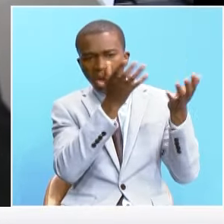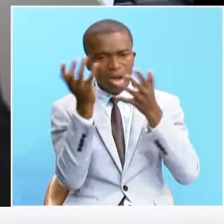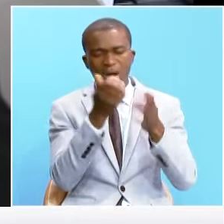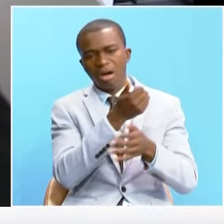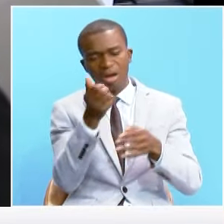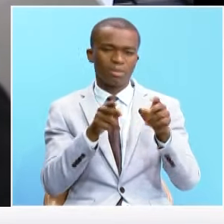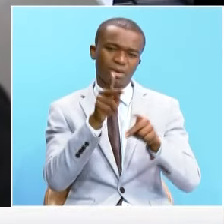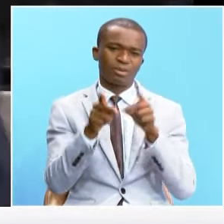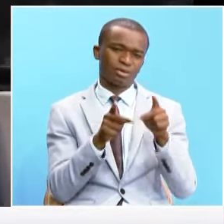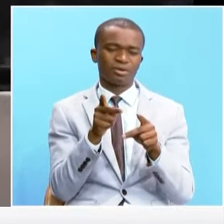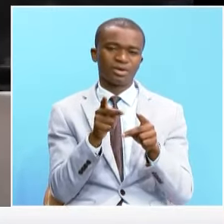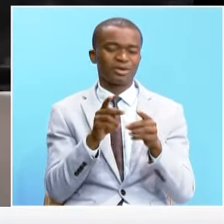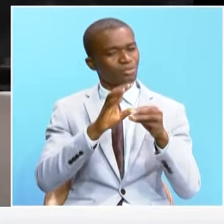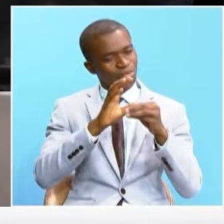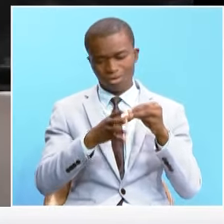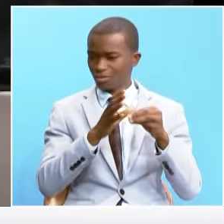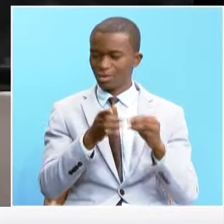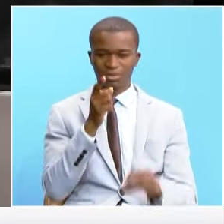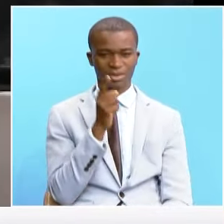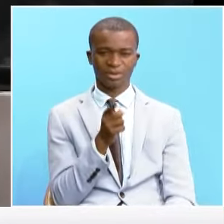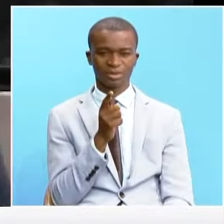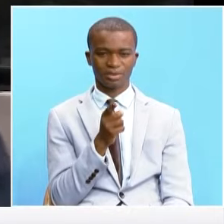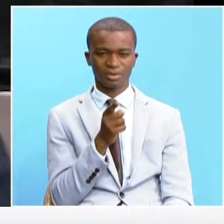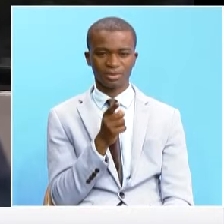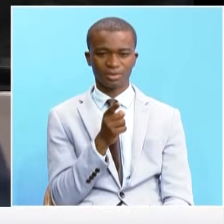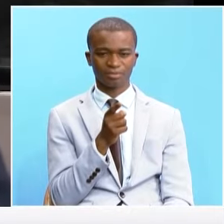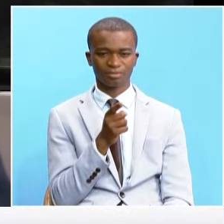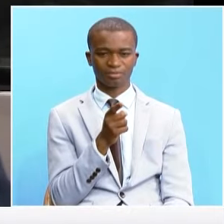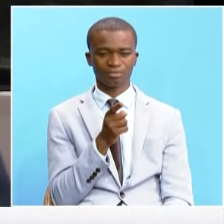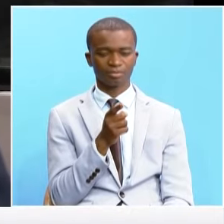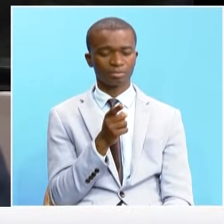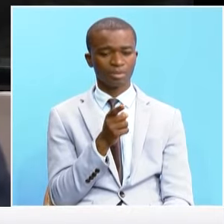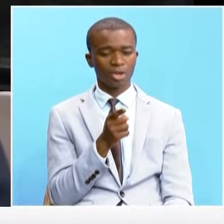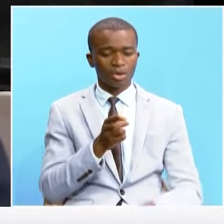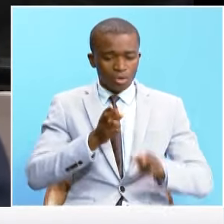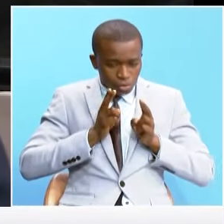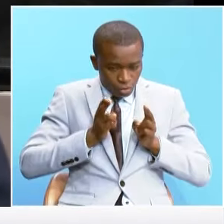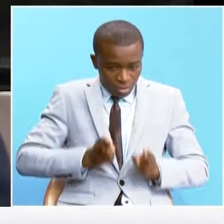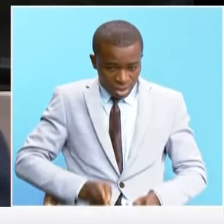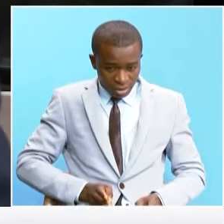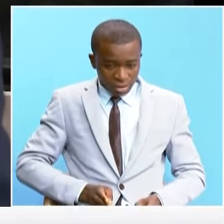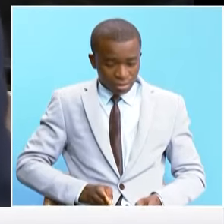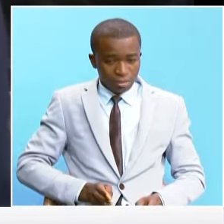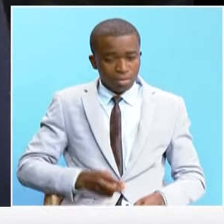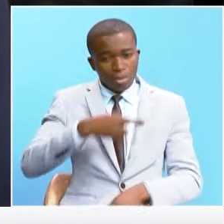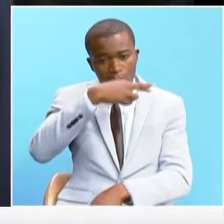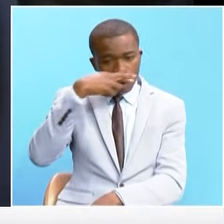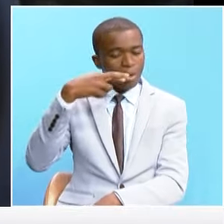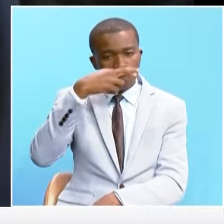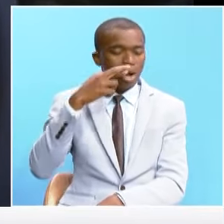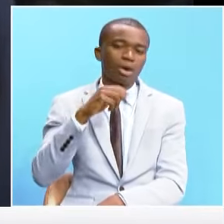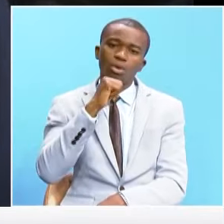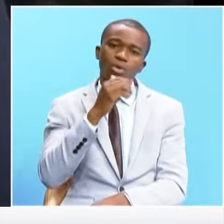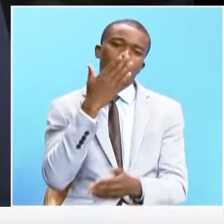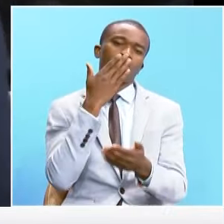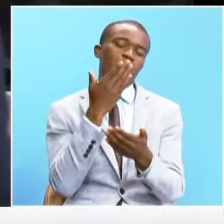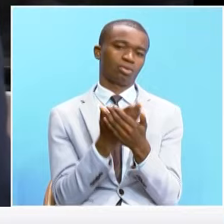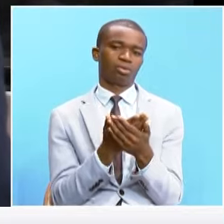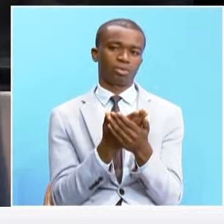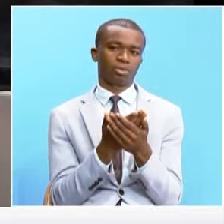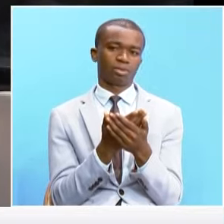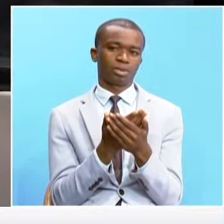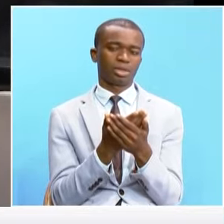of concern, as these threats not only jeopardize our stability, but may also adversely